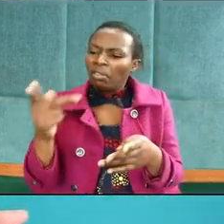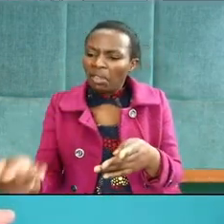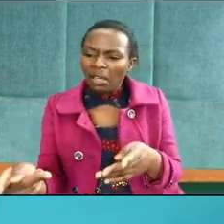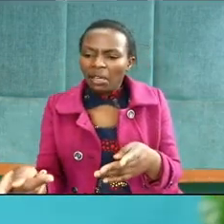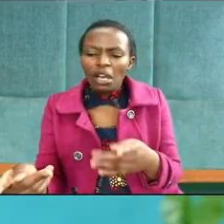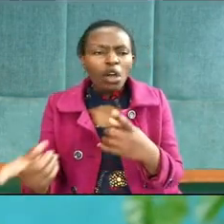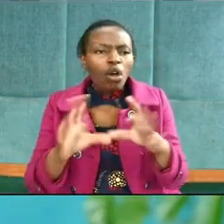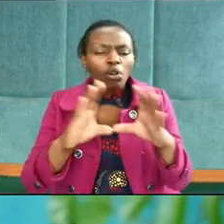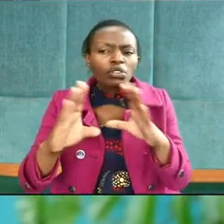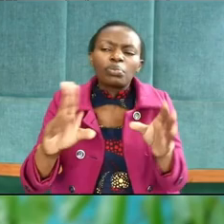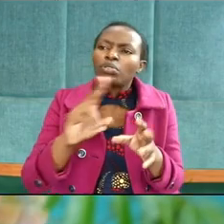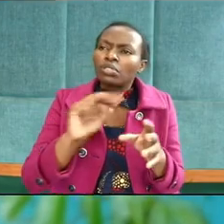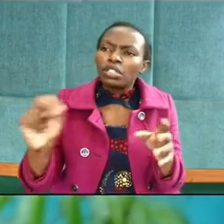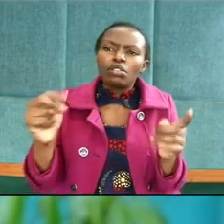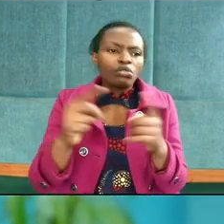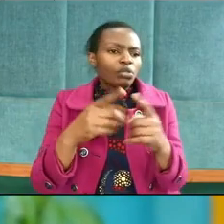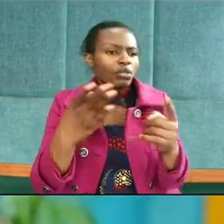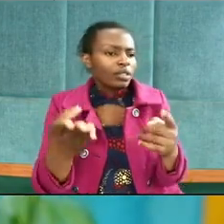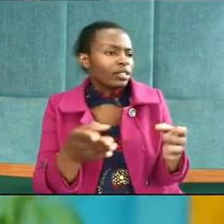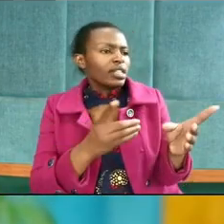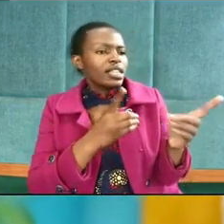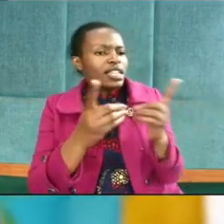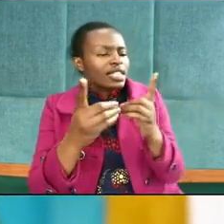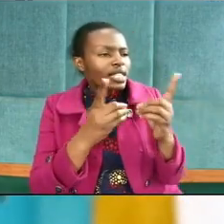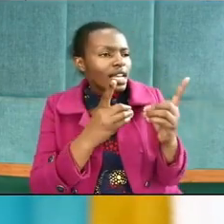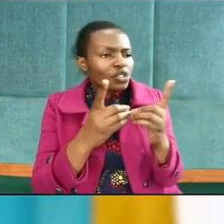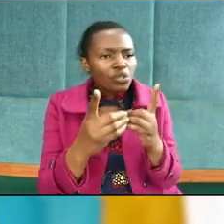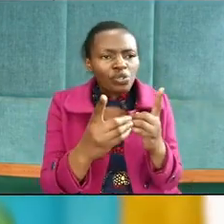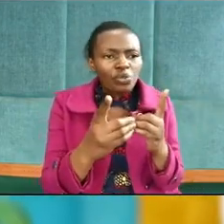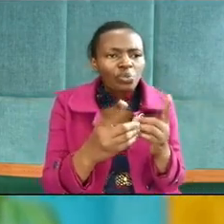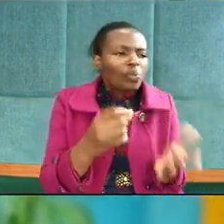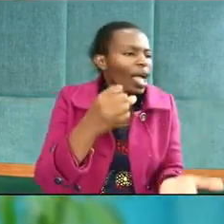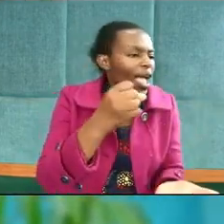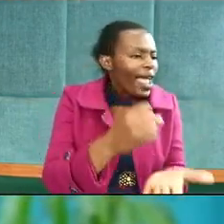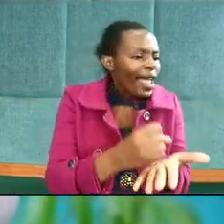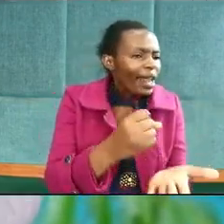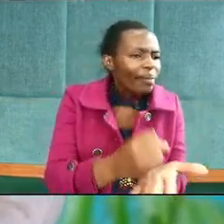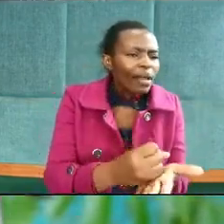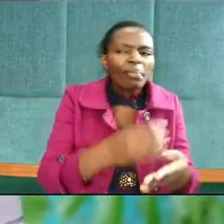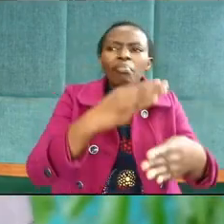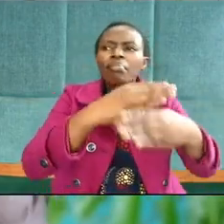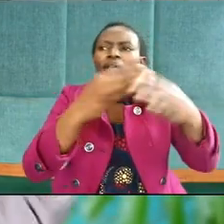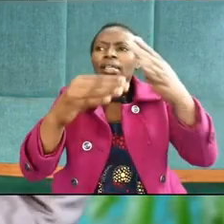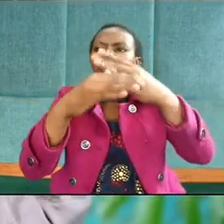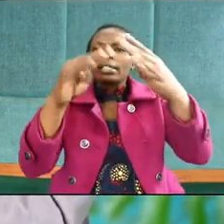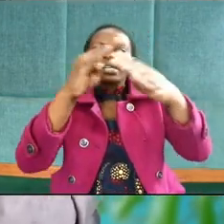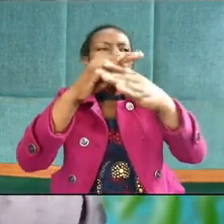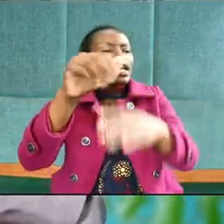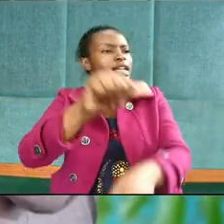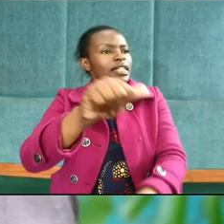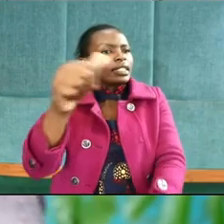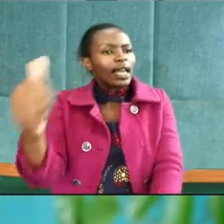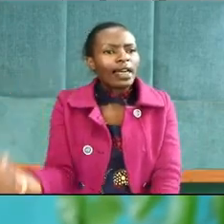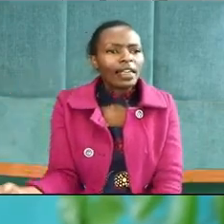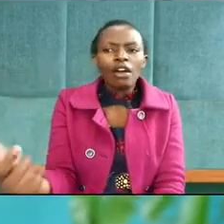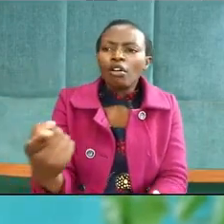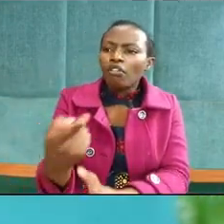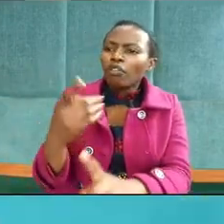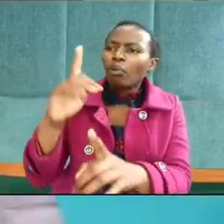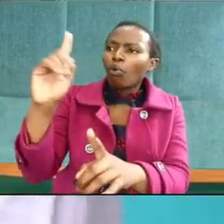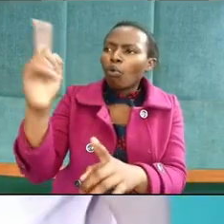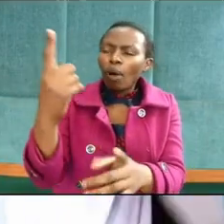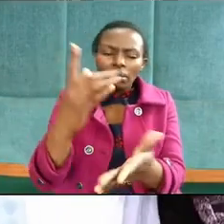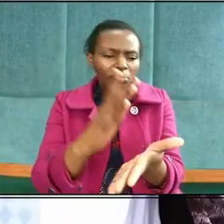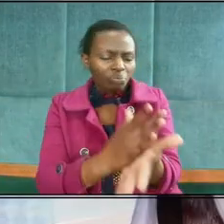to the discussion. You need to help and build each other from one level to